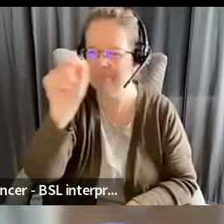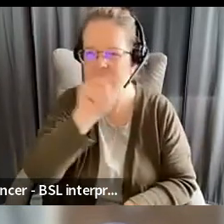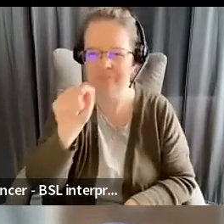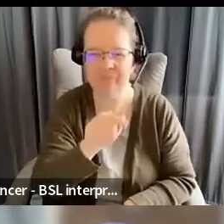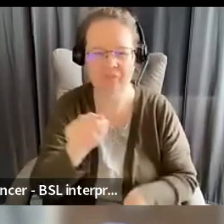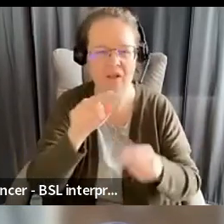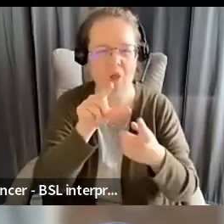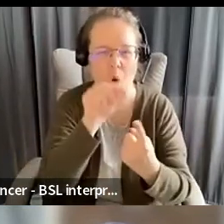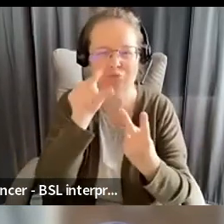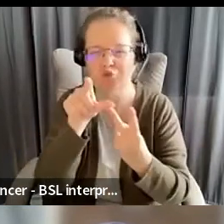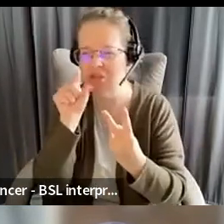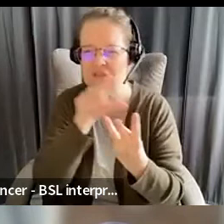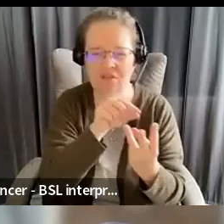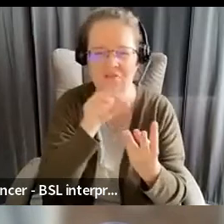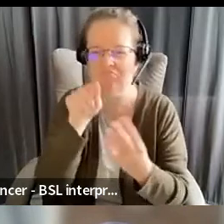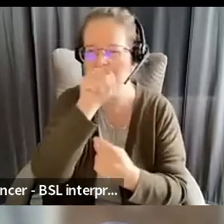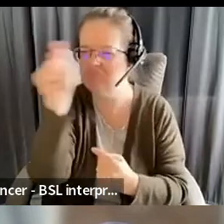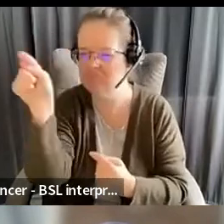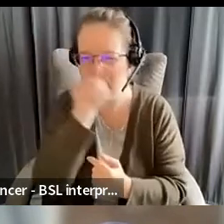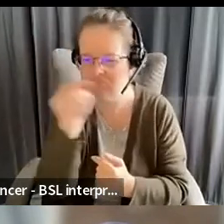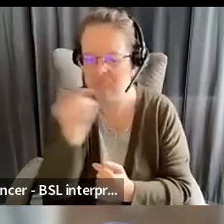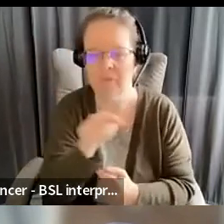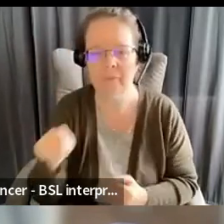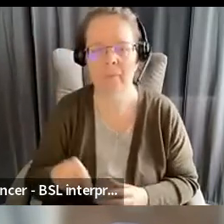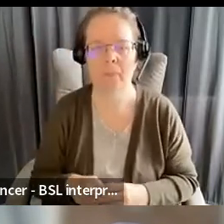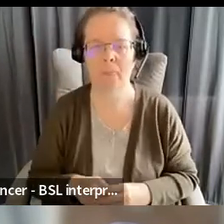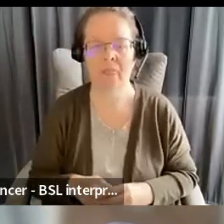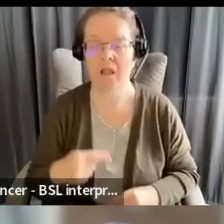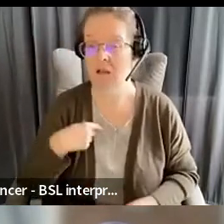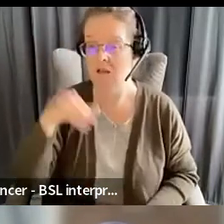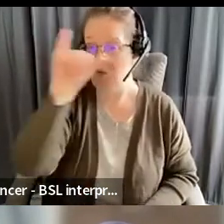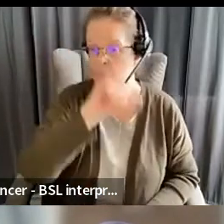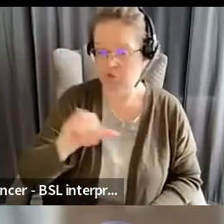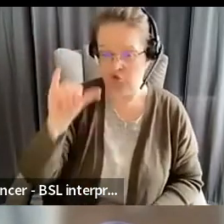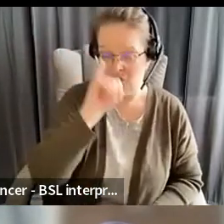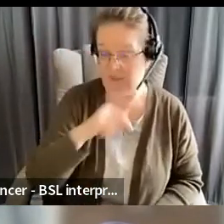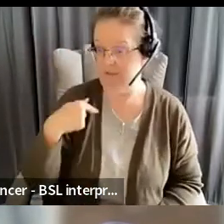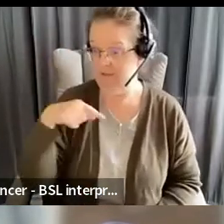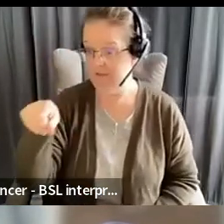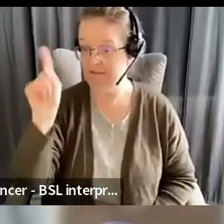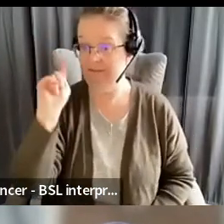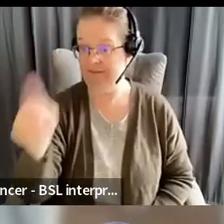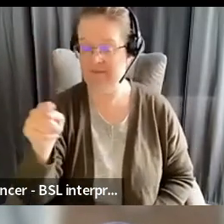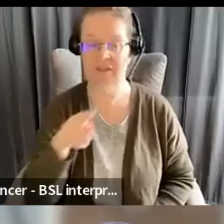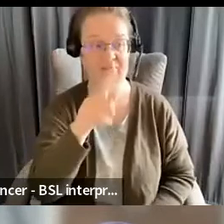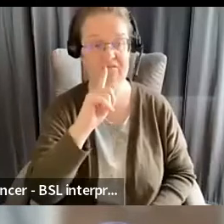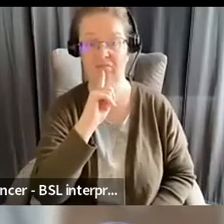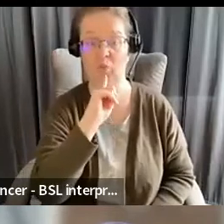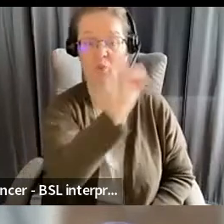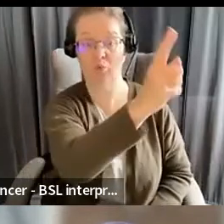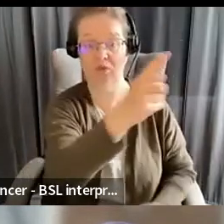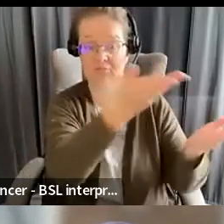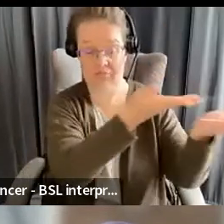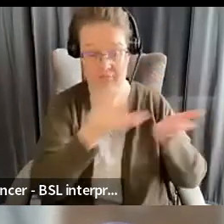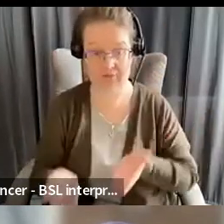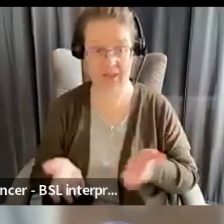options available from a vendor site. And I just picked one, and he placed the order, and it was delivered.